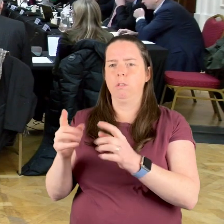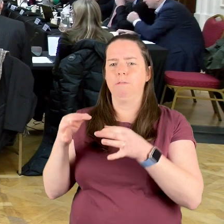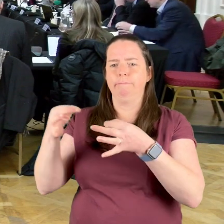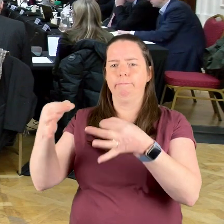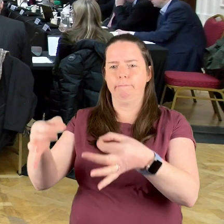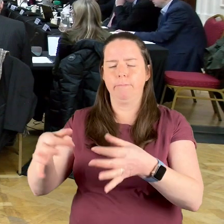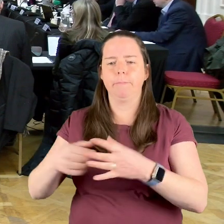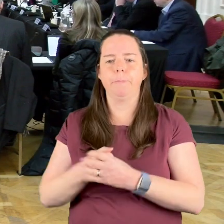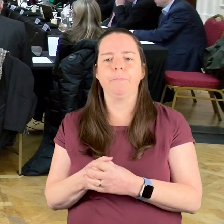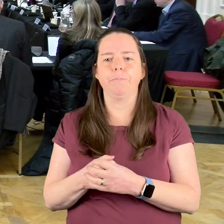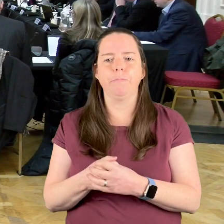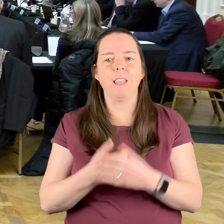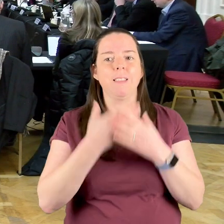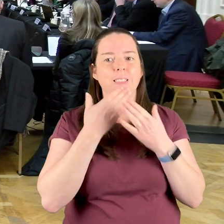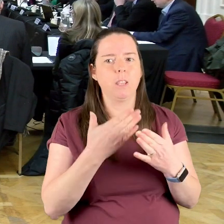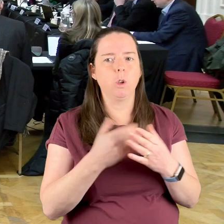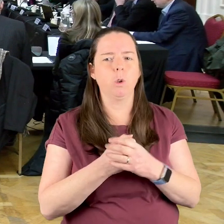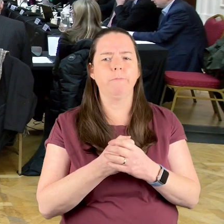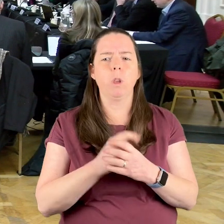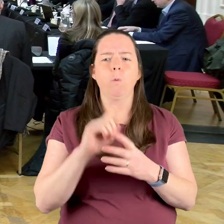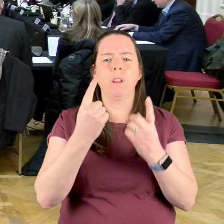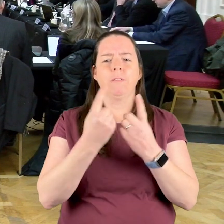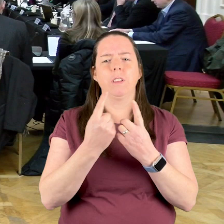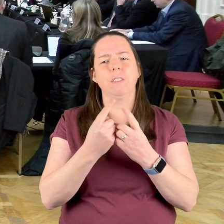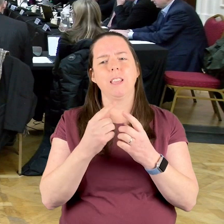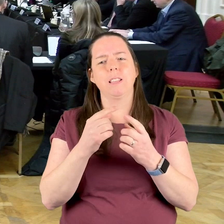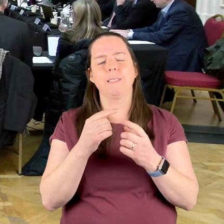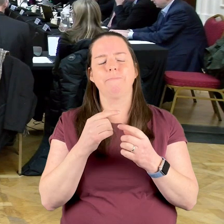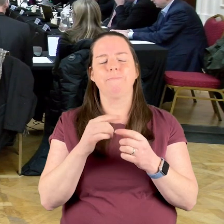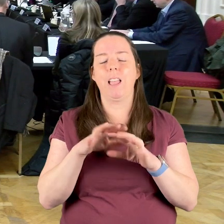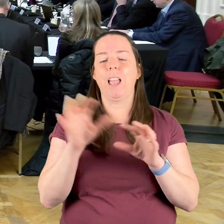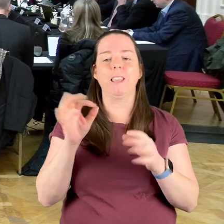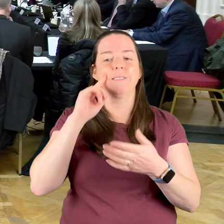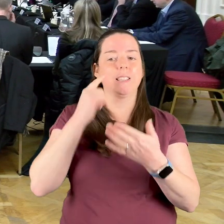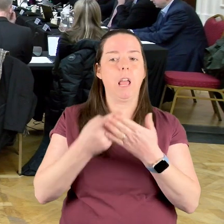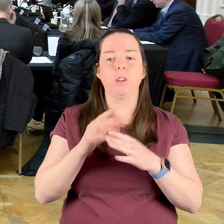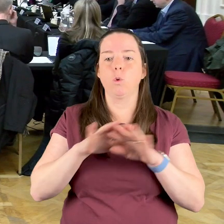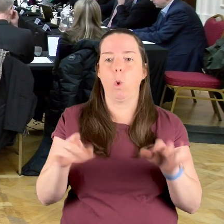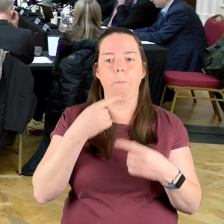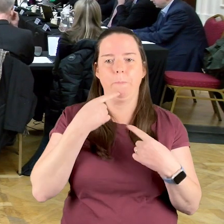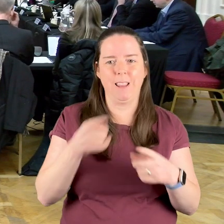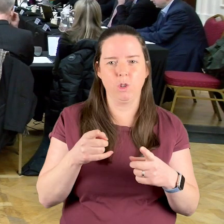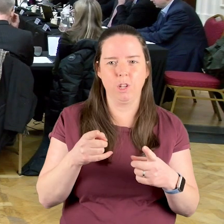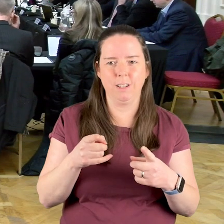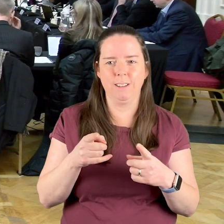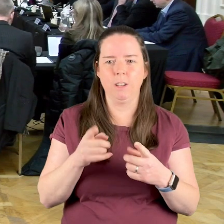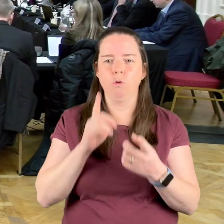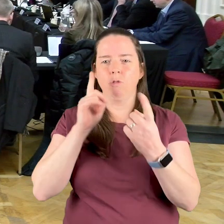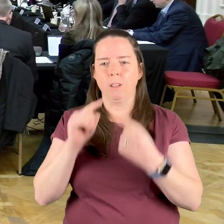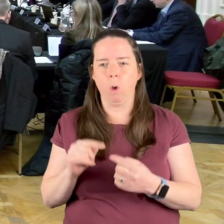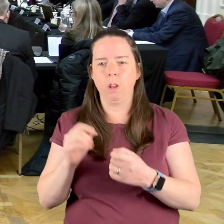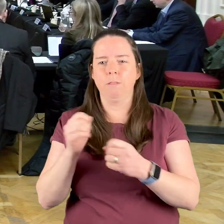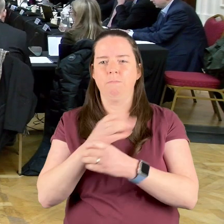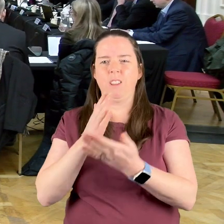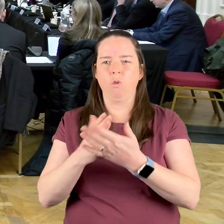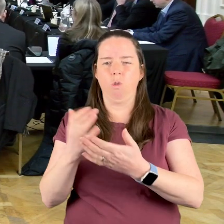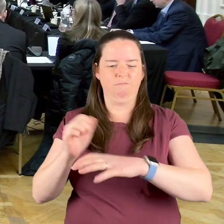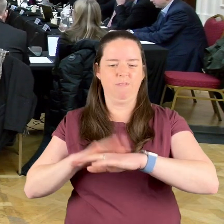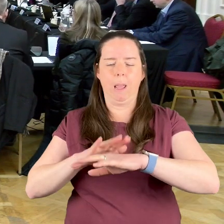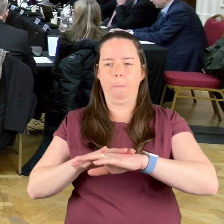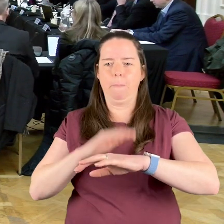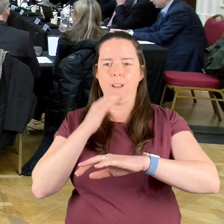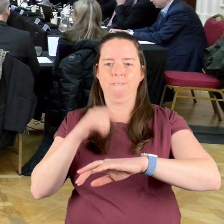Thank you very much for saying that, Jacqueline. It was one of the lines I chose to not mention to respond in as timely way as I could, Chair,